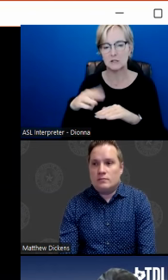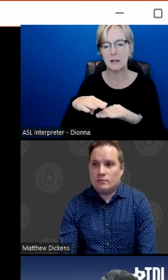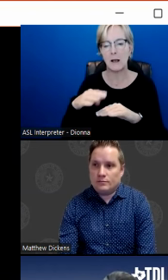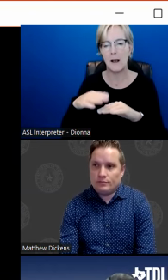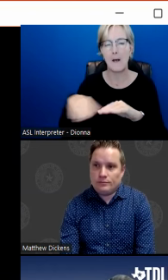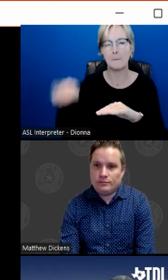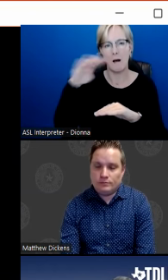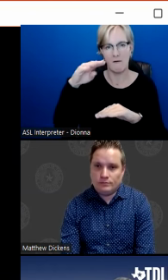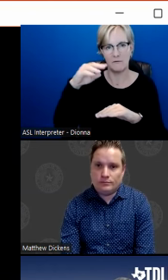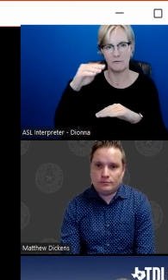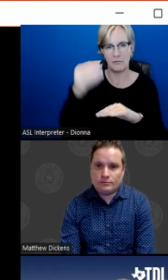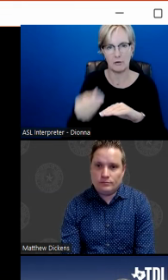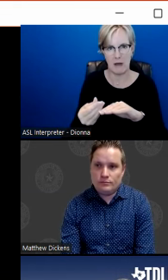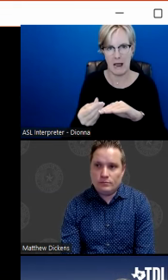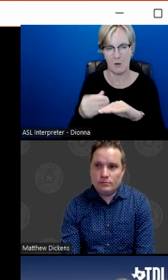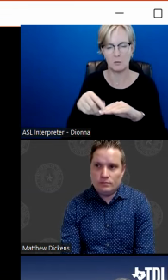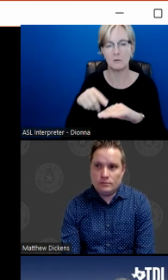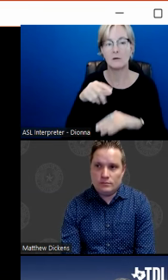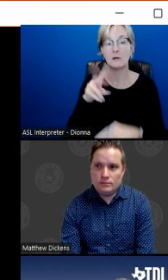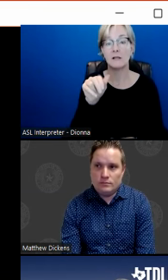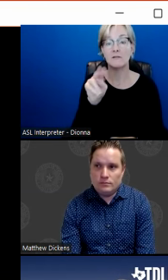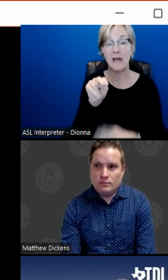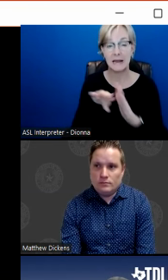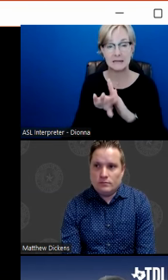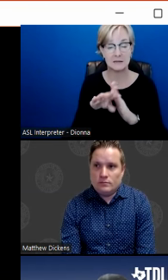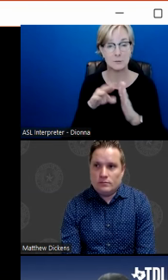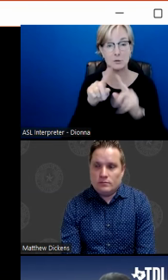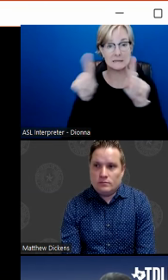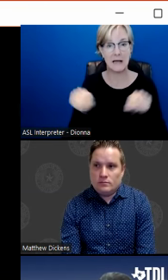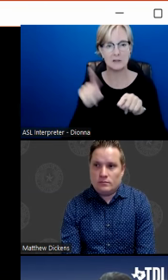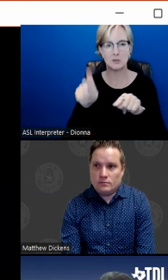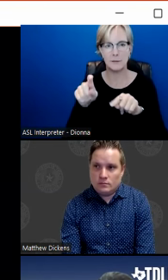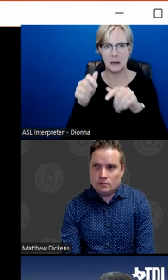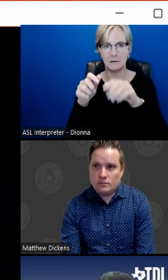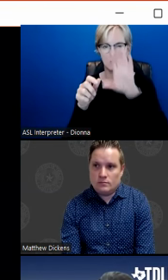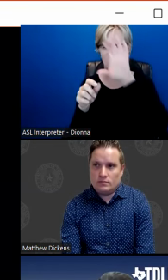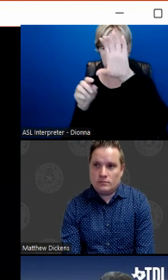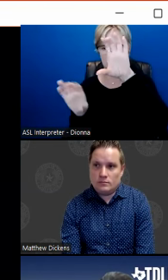surface, and the van accessible sign required should be located under that.